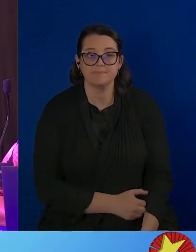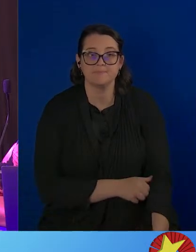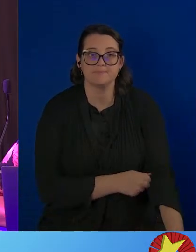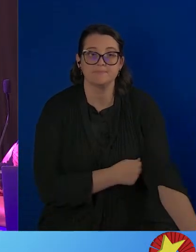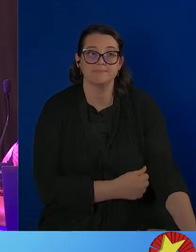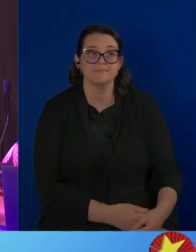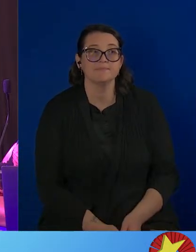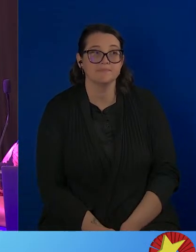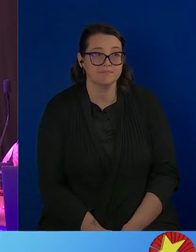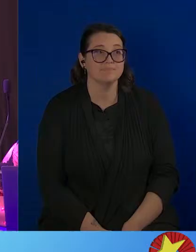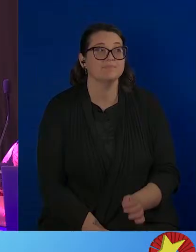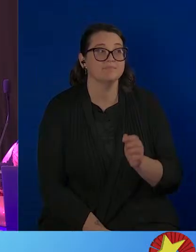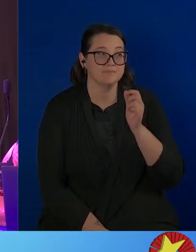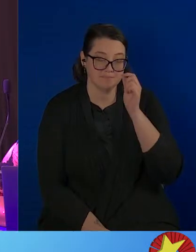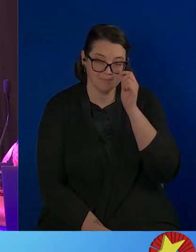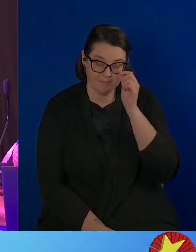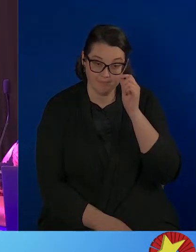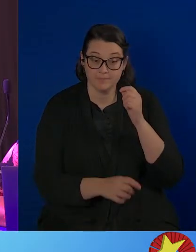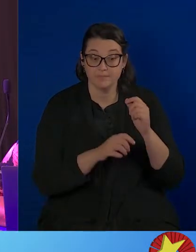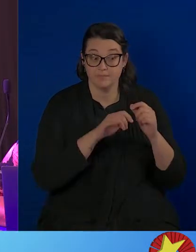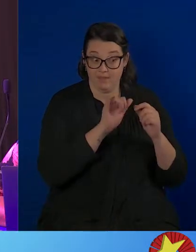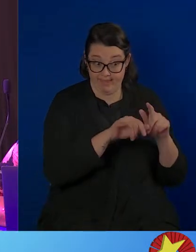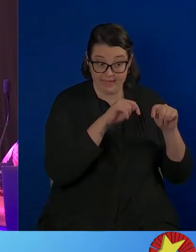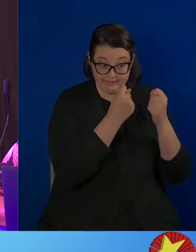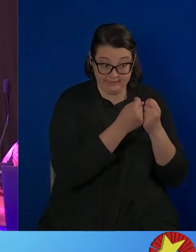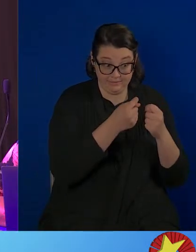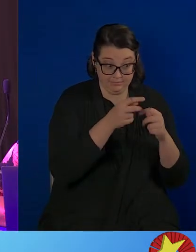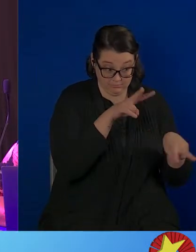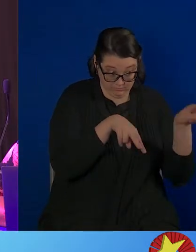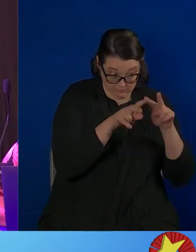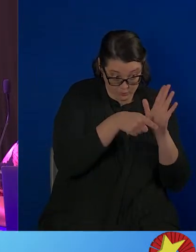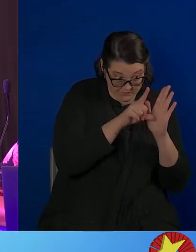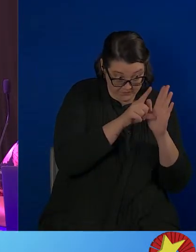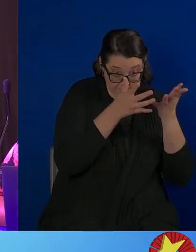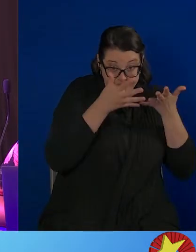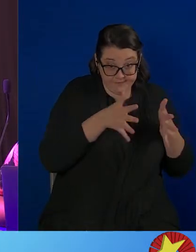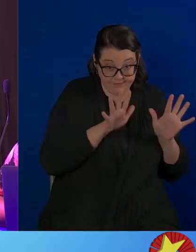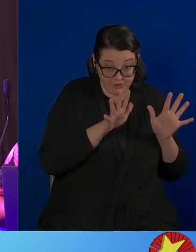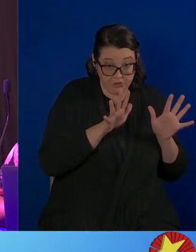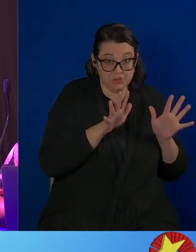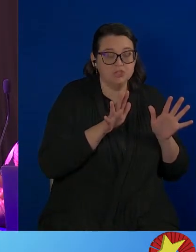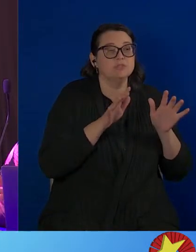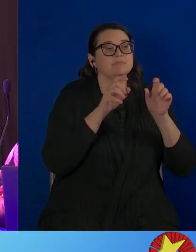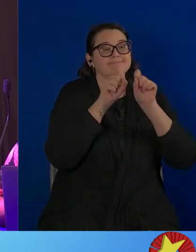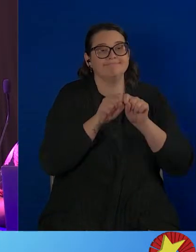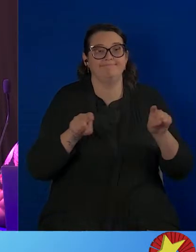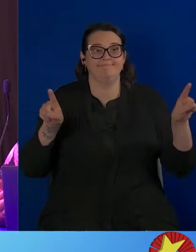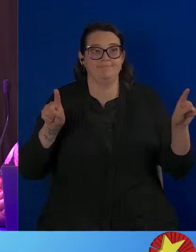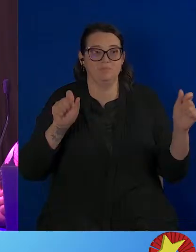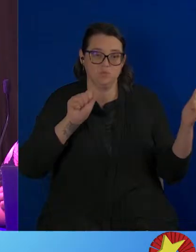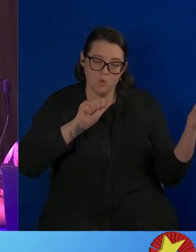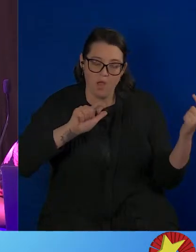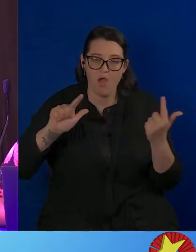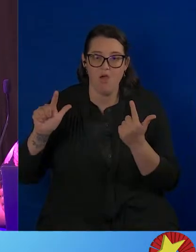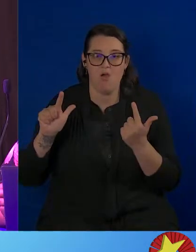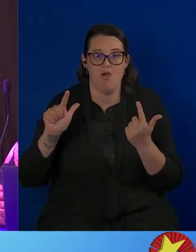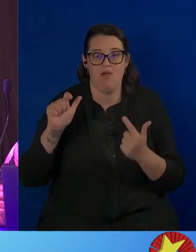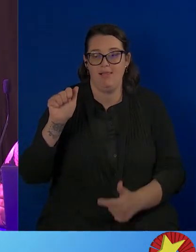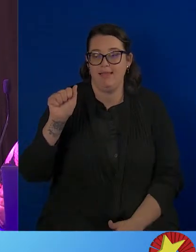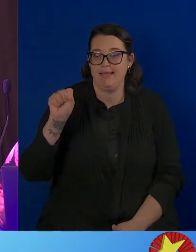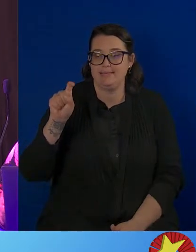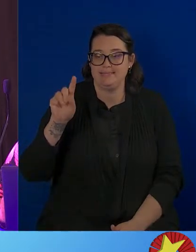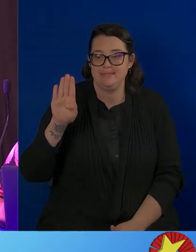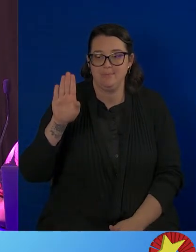Once that team has finalized the checklist, it is sent out to all ASDB teachers in August,